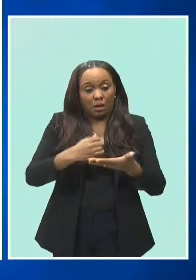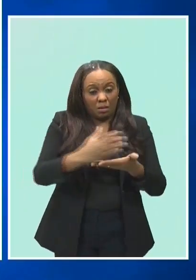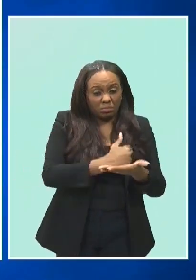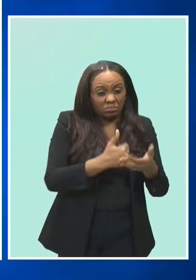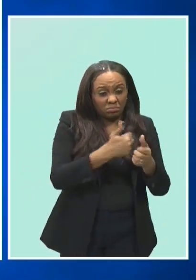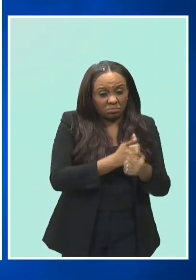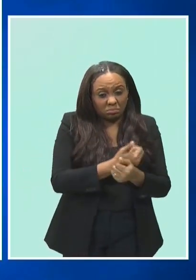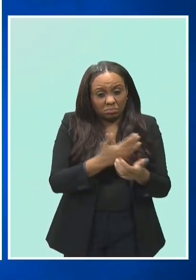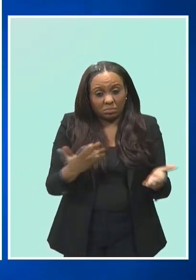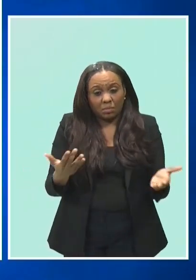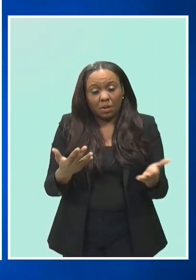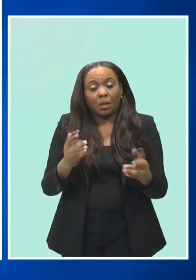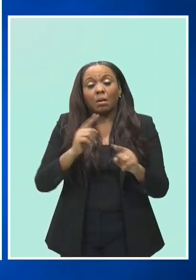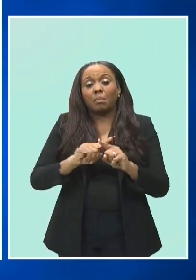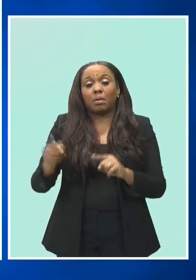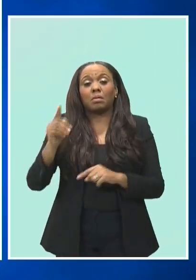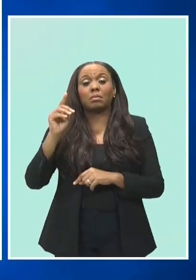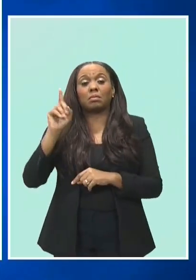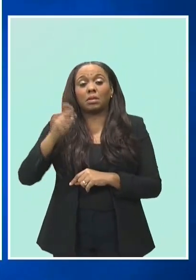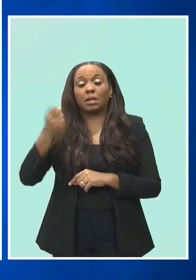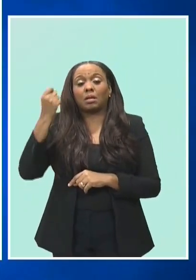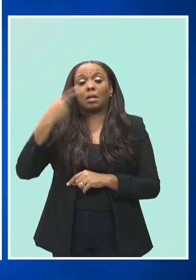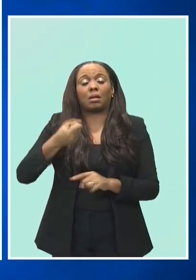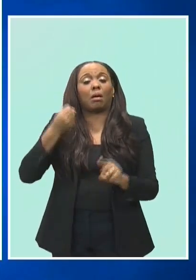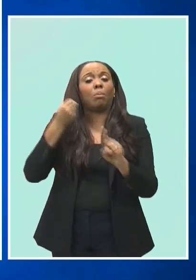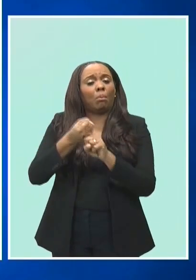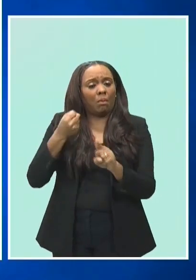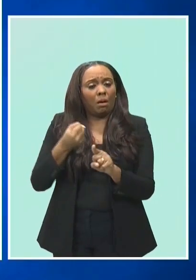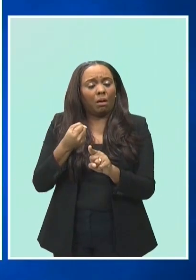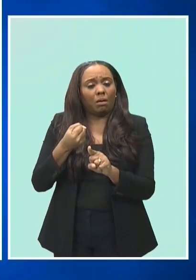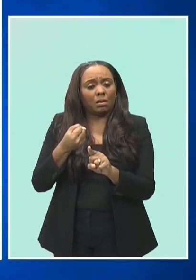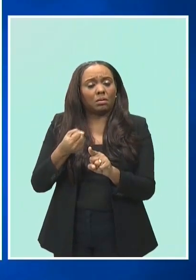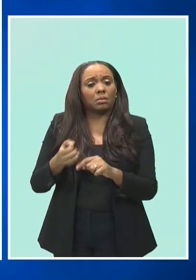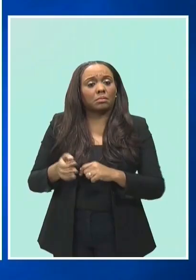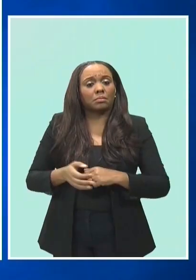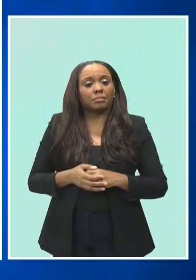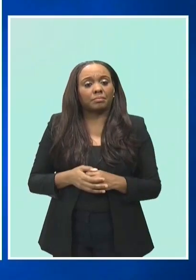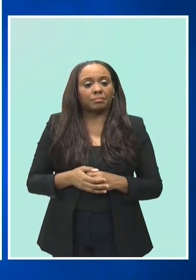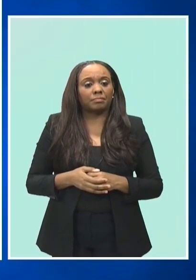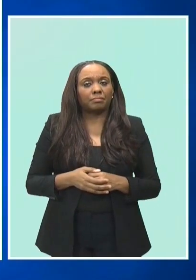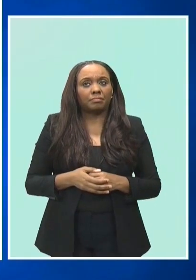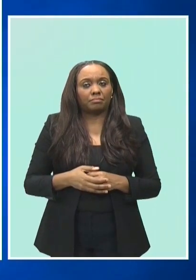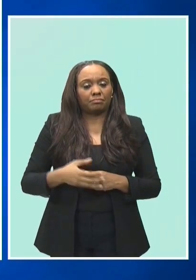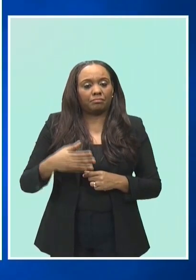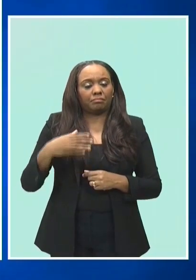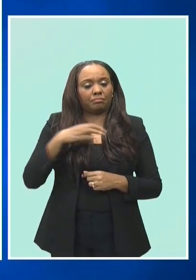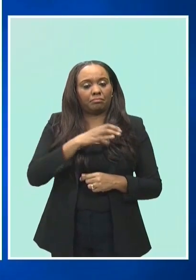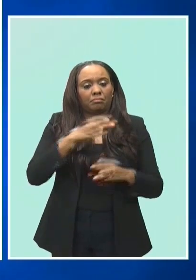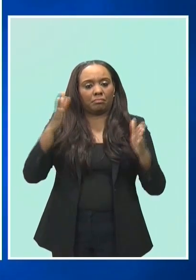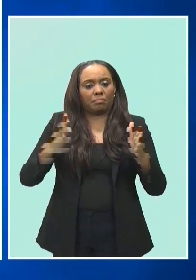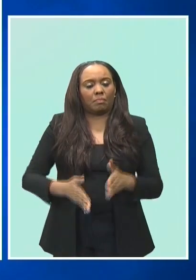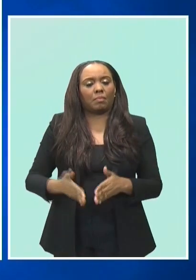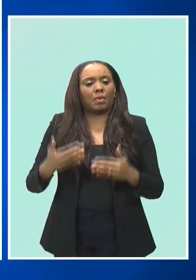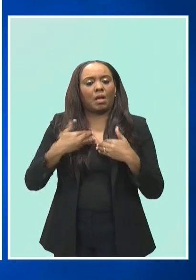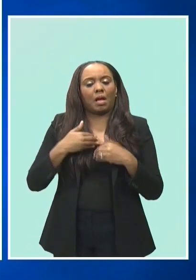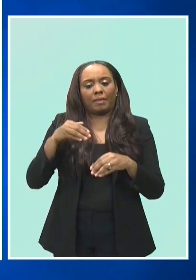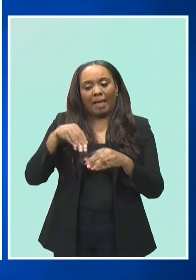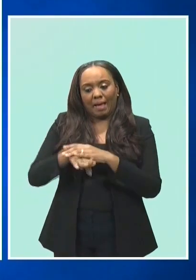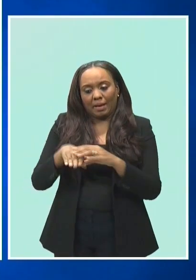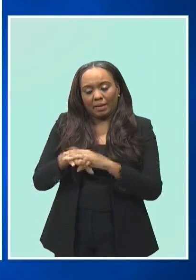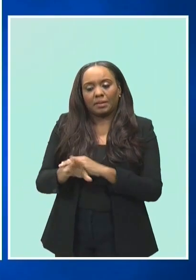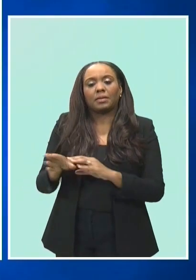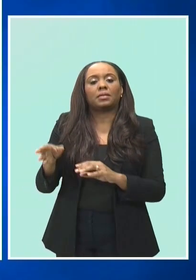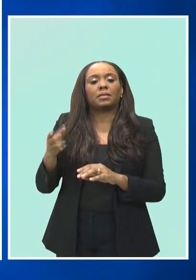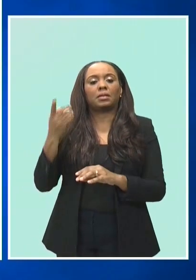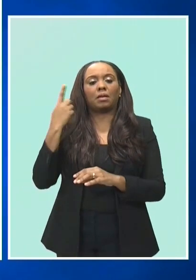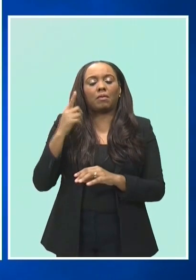the impact of what it is that they're doing. It is the commissioners who have access to the technical data, the former government